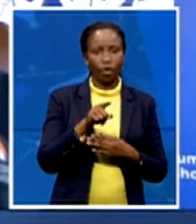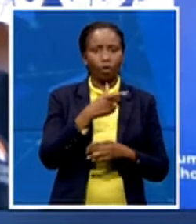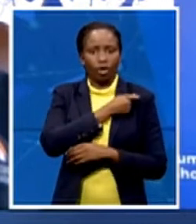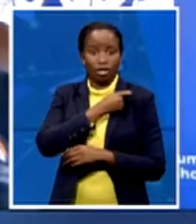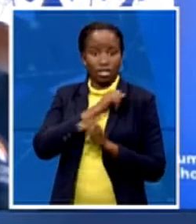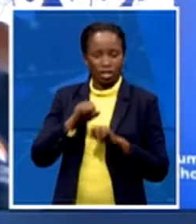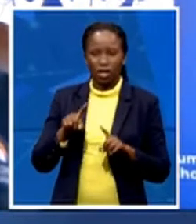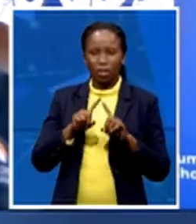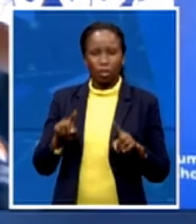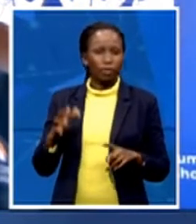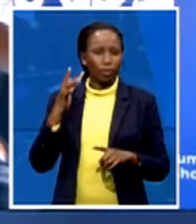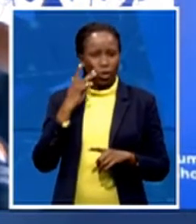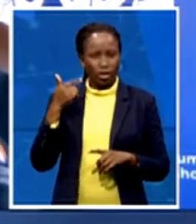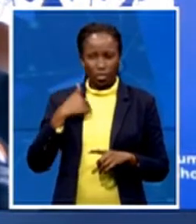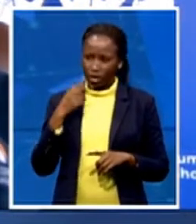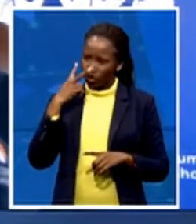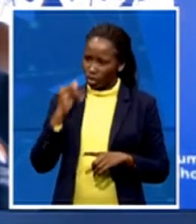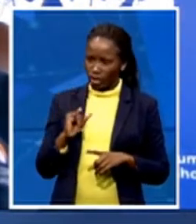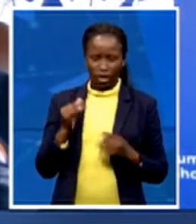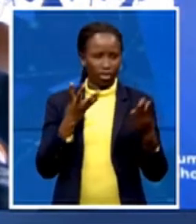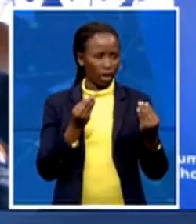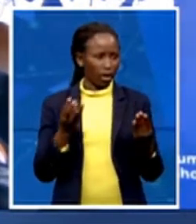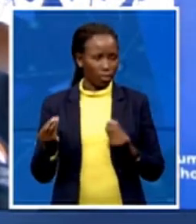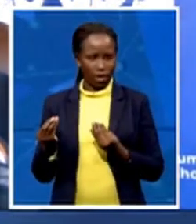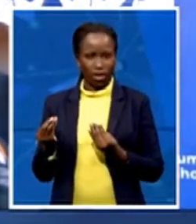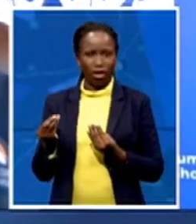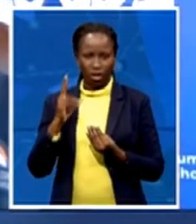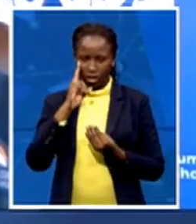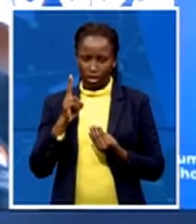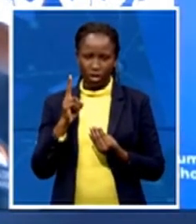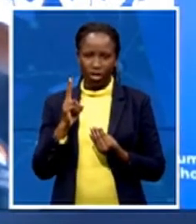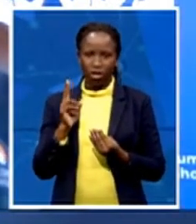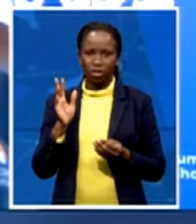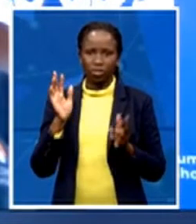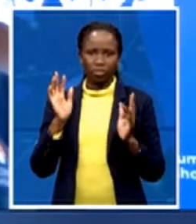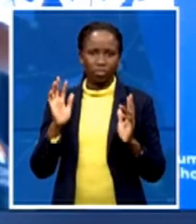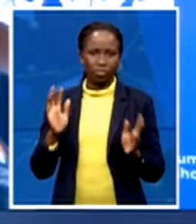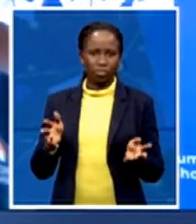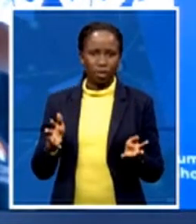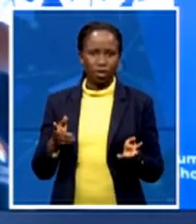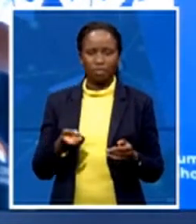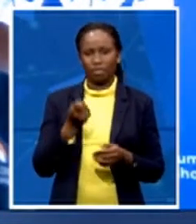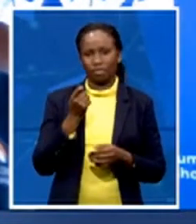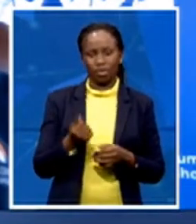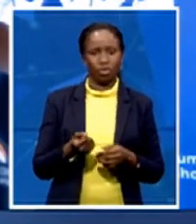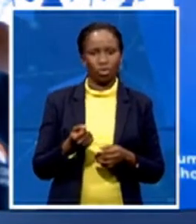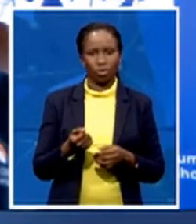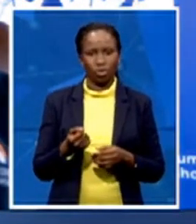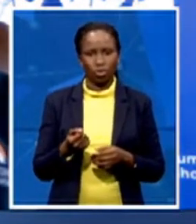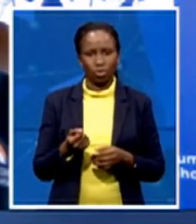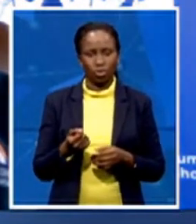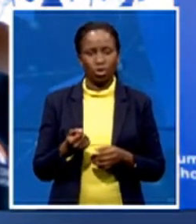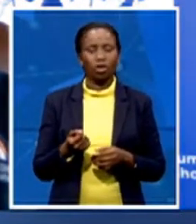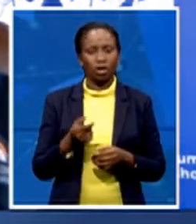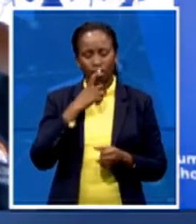throughout, it has only been the Cape Gate, Milnerton, Panorama, Vergenoegen that I saw that they've been active in regard to